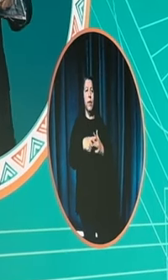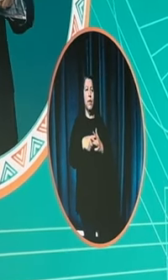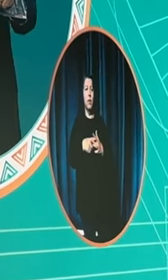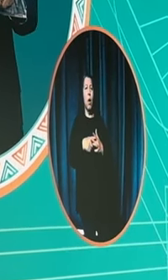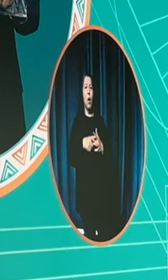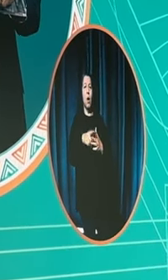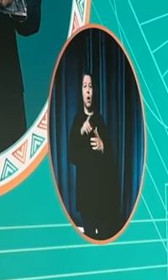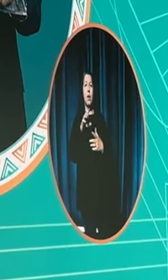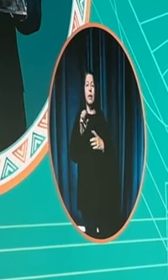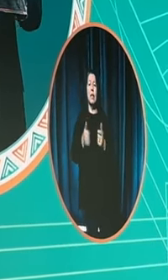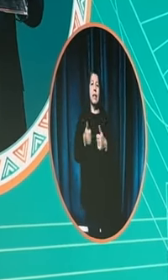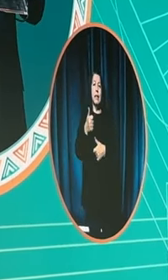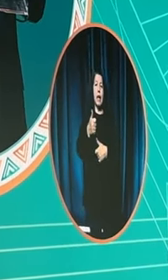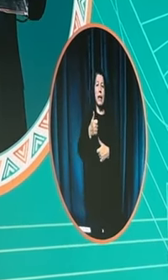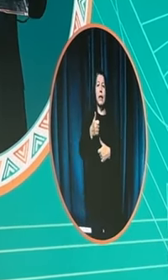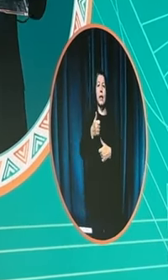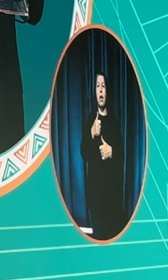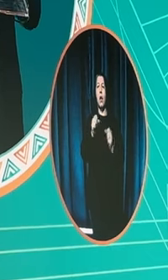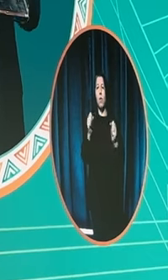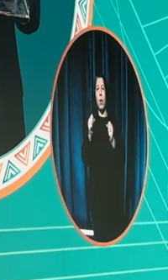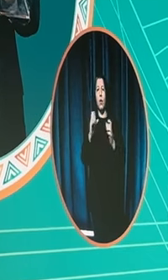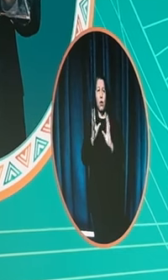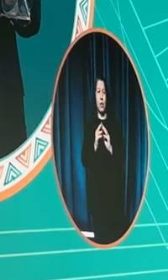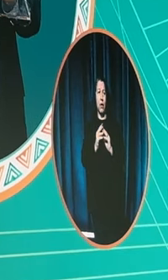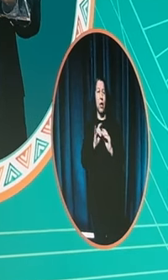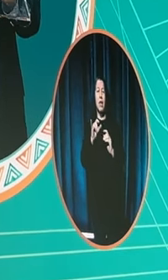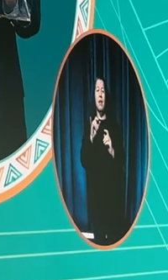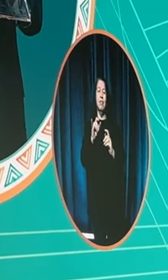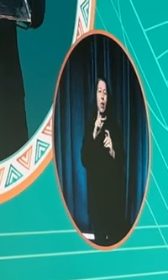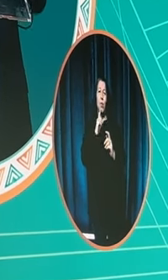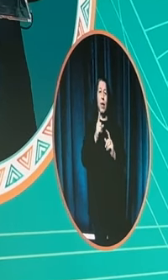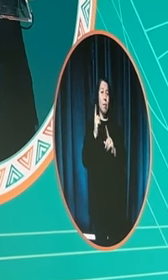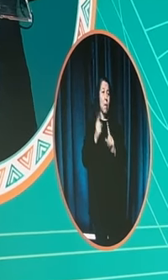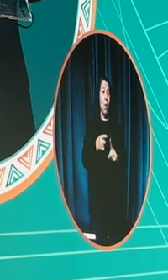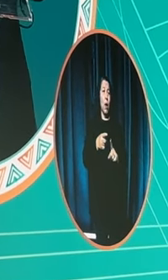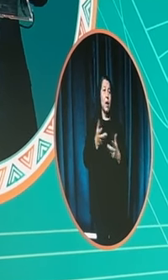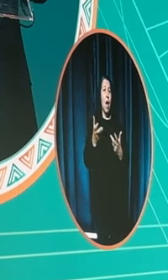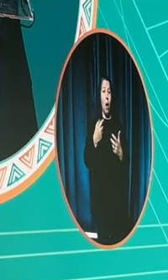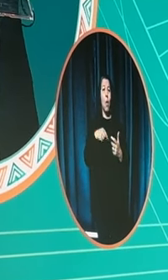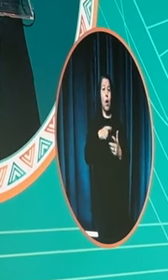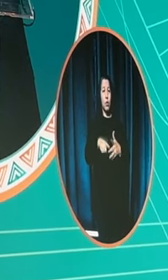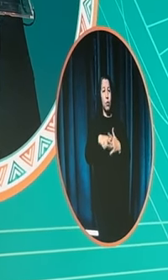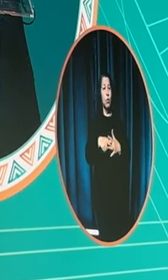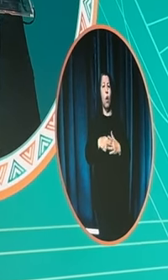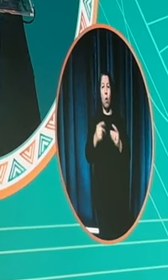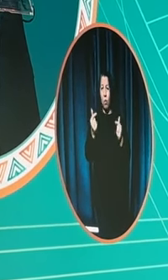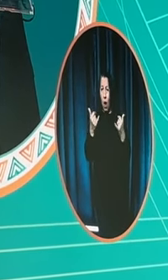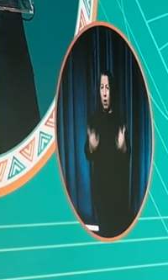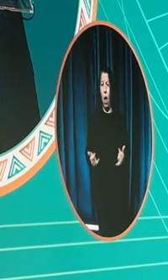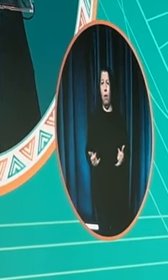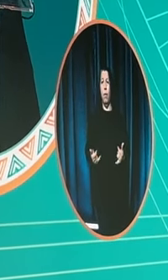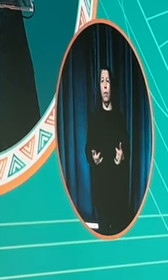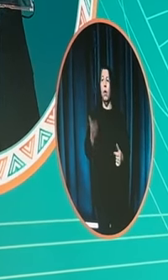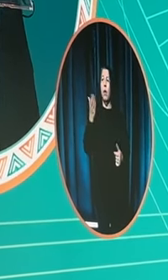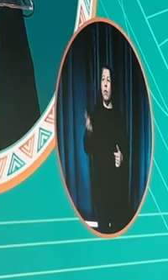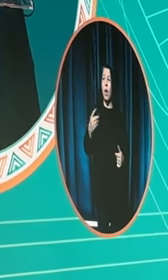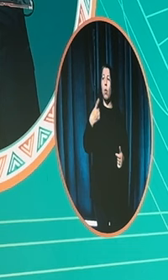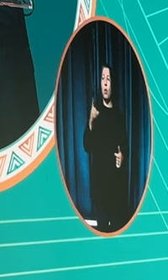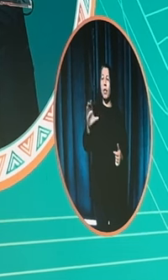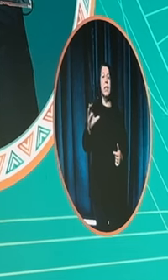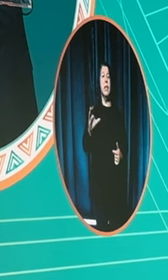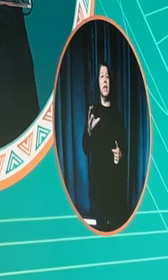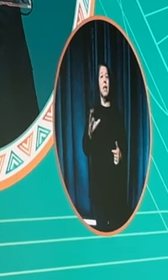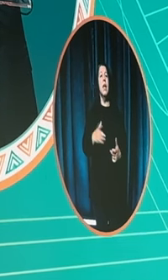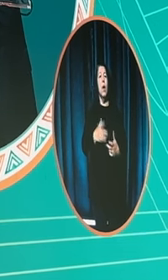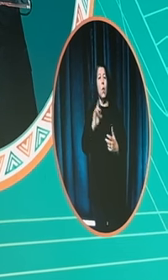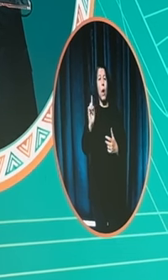say that I want us to hit the ground running on being in Washington, D.C., where our voice needs to